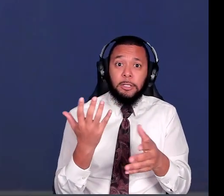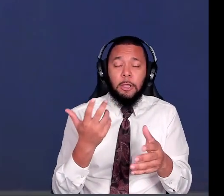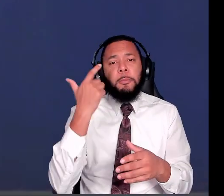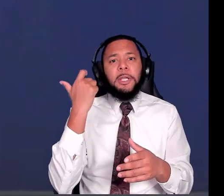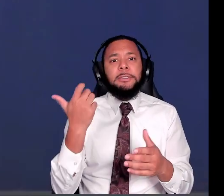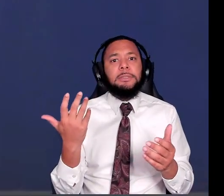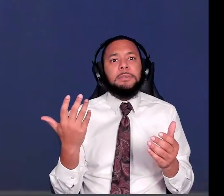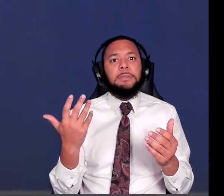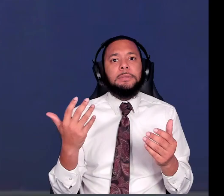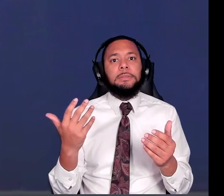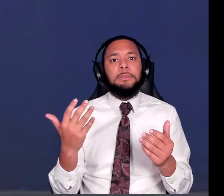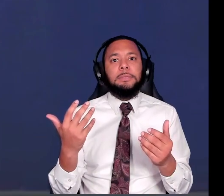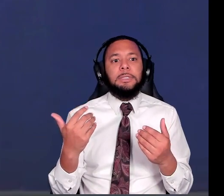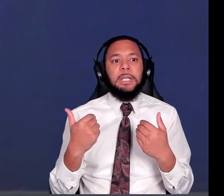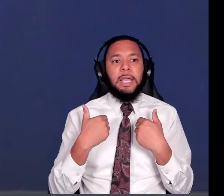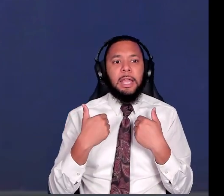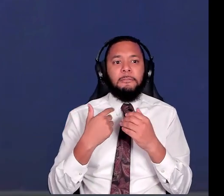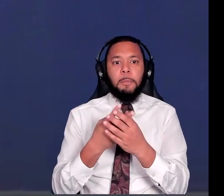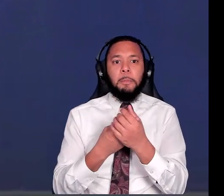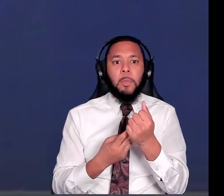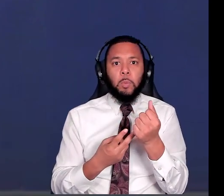Delights and Thin Mints.